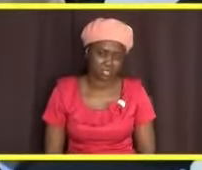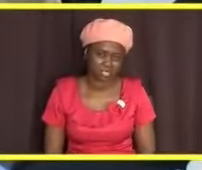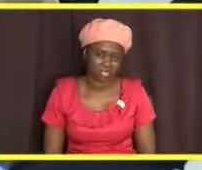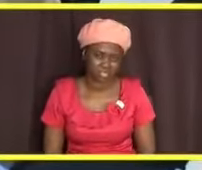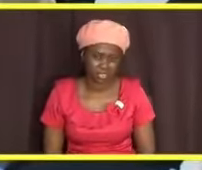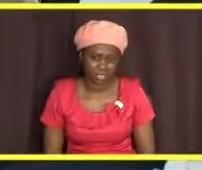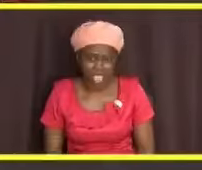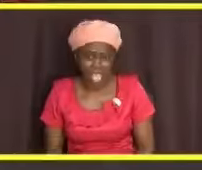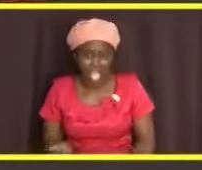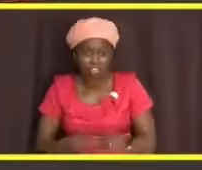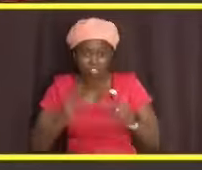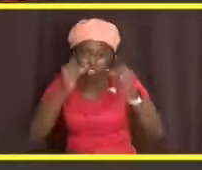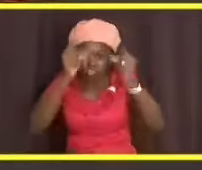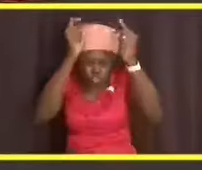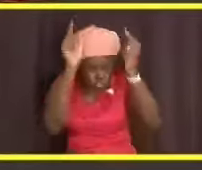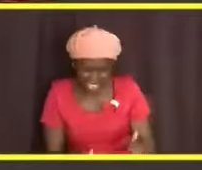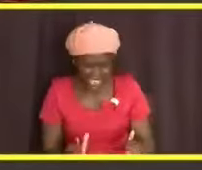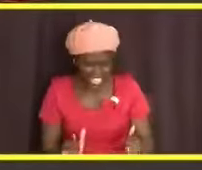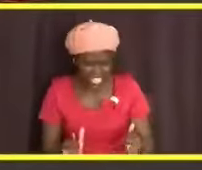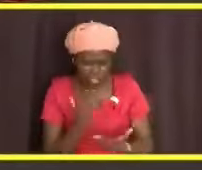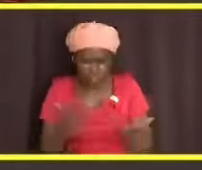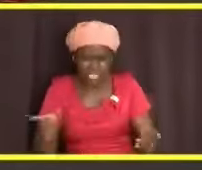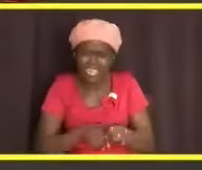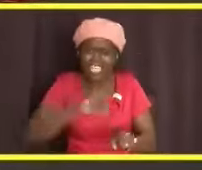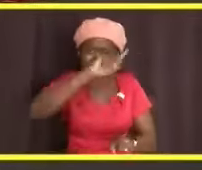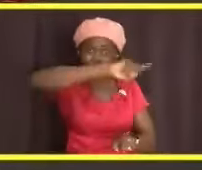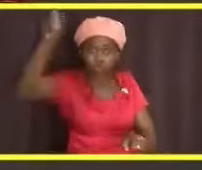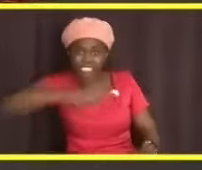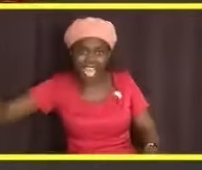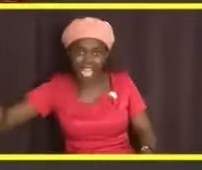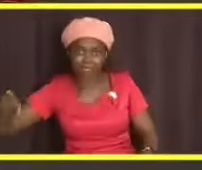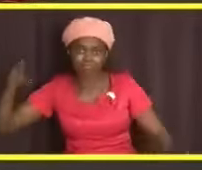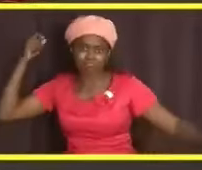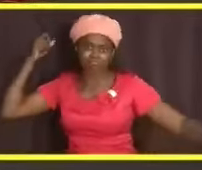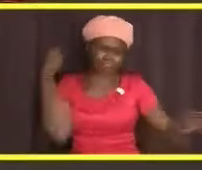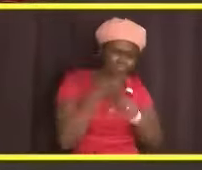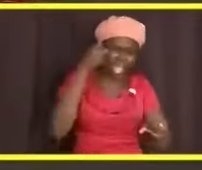And suddenly, something like a thunderbolt hit the dog.